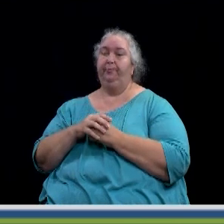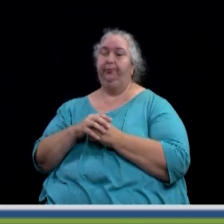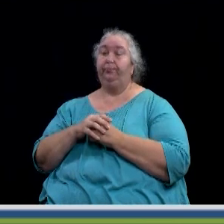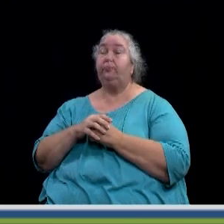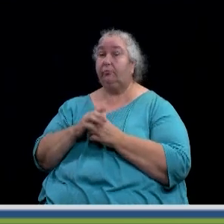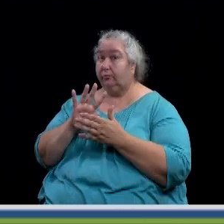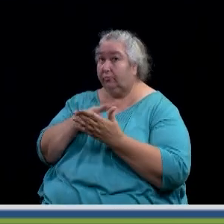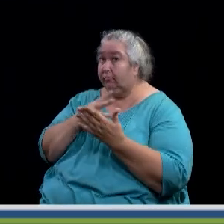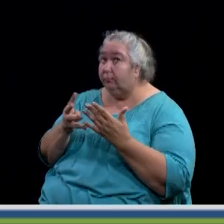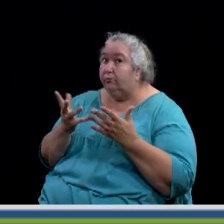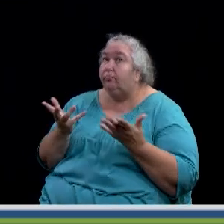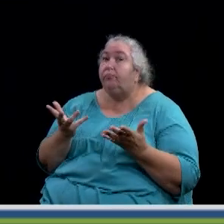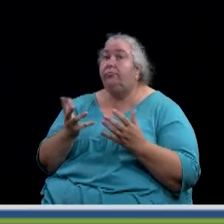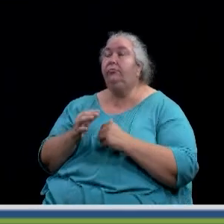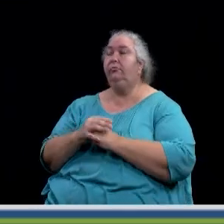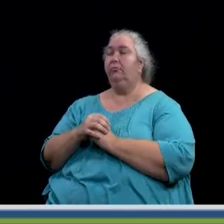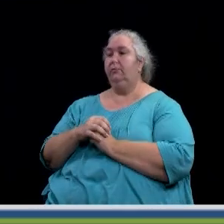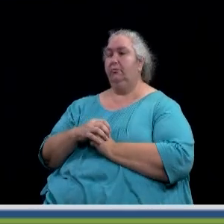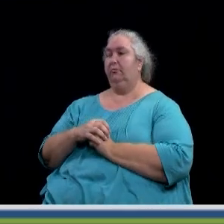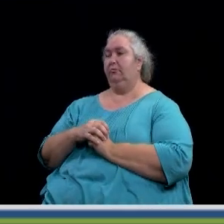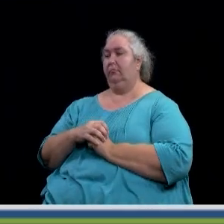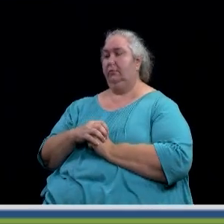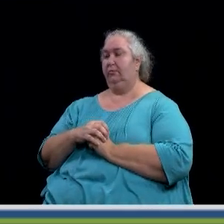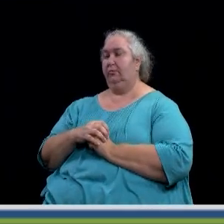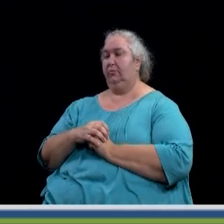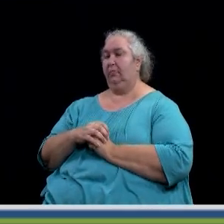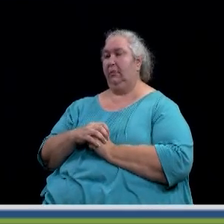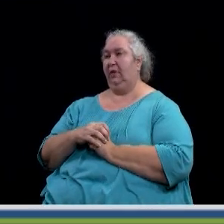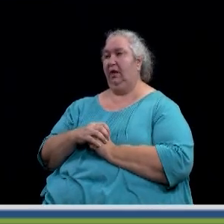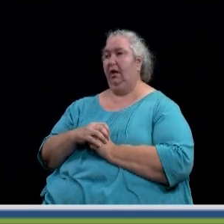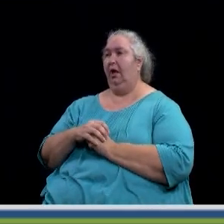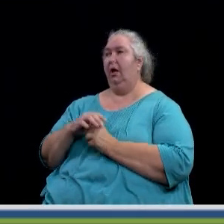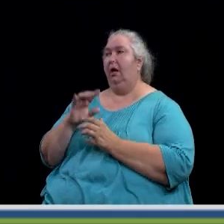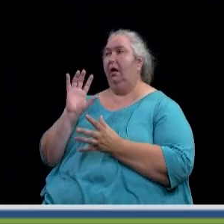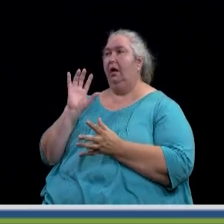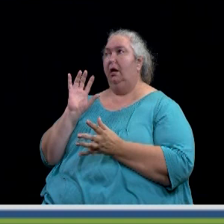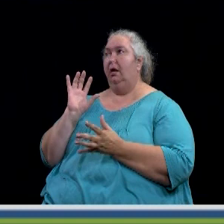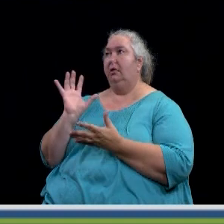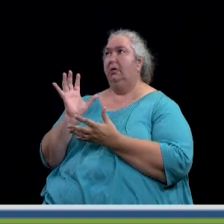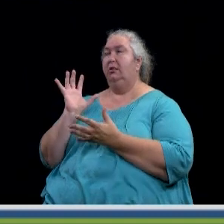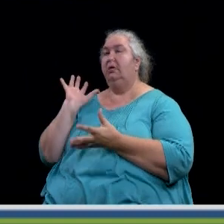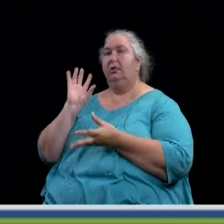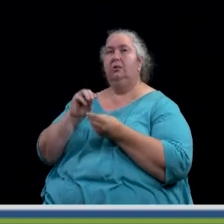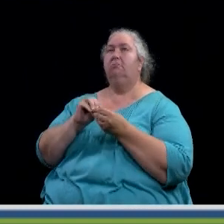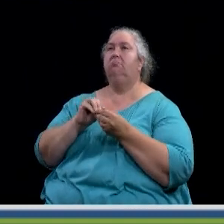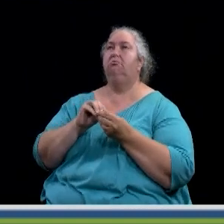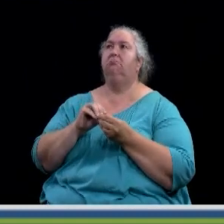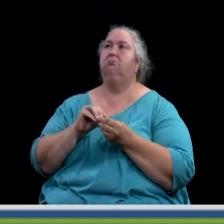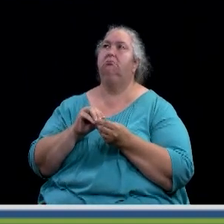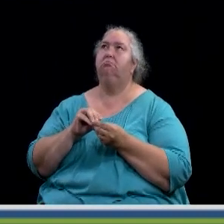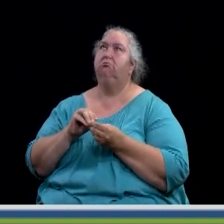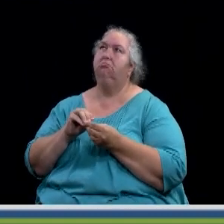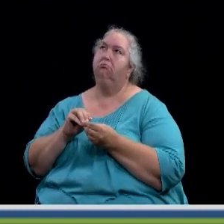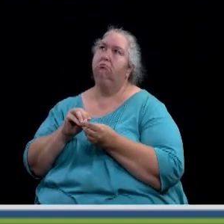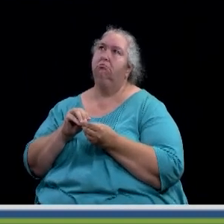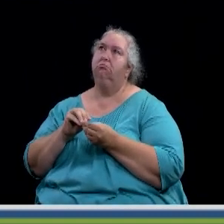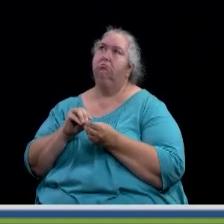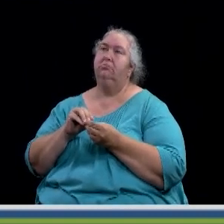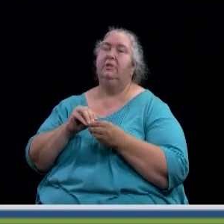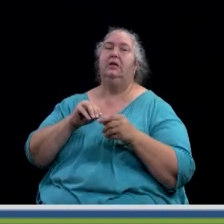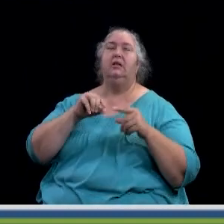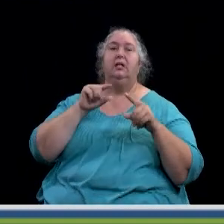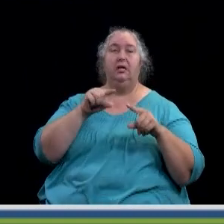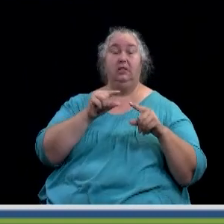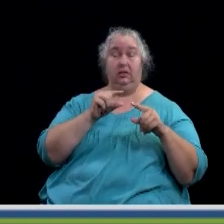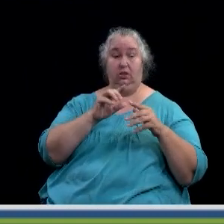The collective projects previously discussed do not allow for any form of relaxed construction schedule because of the magnitude of the construction work